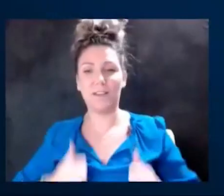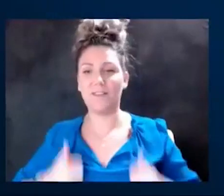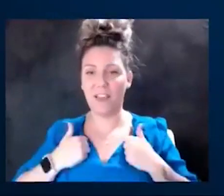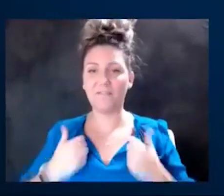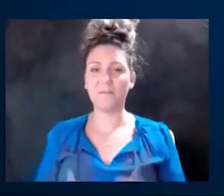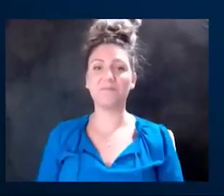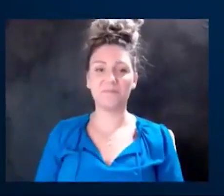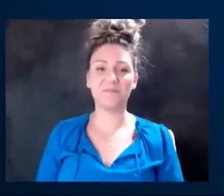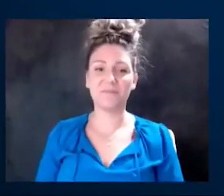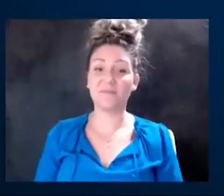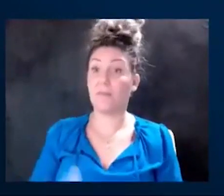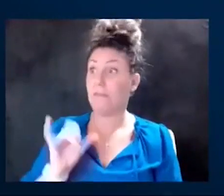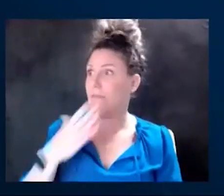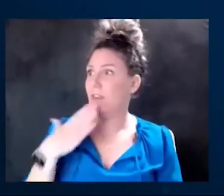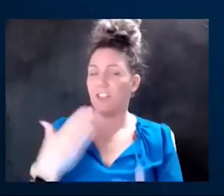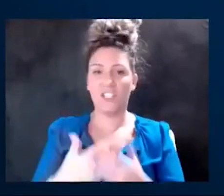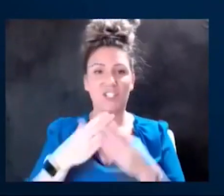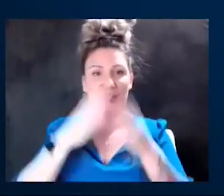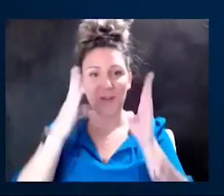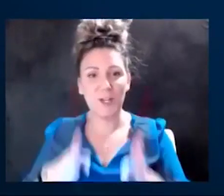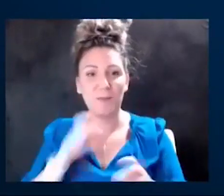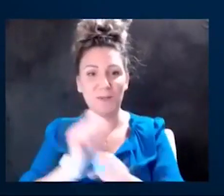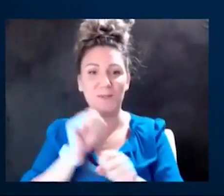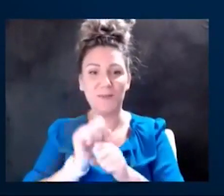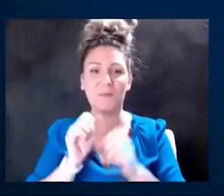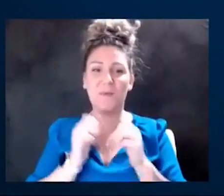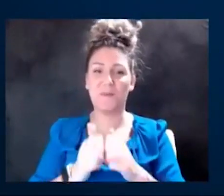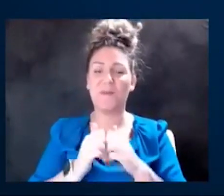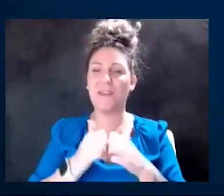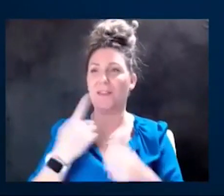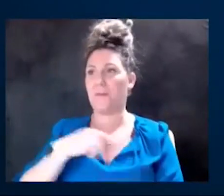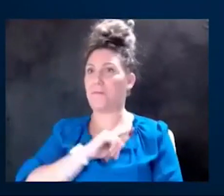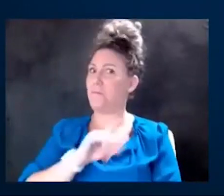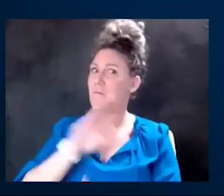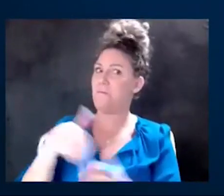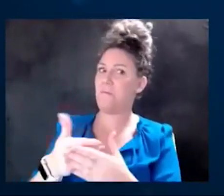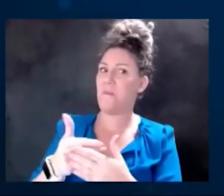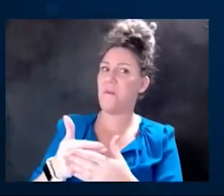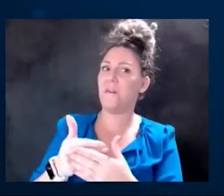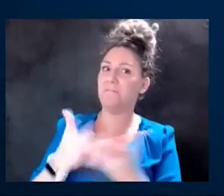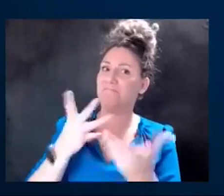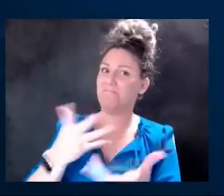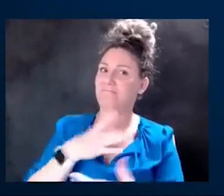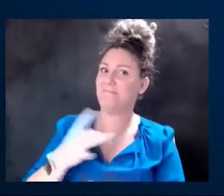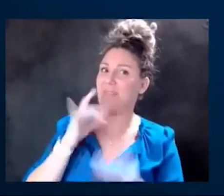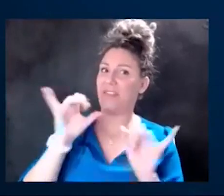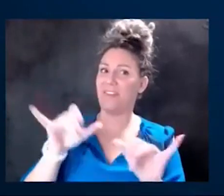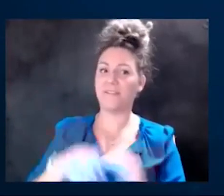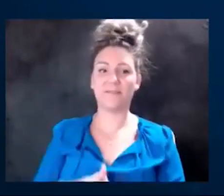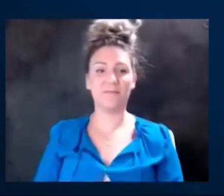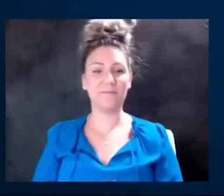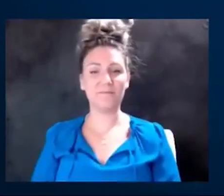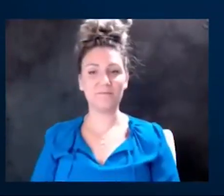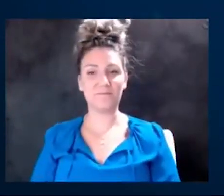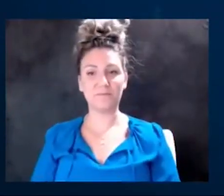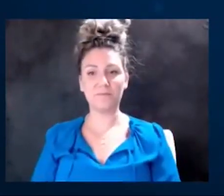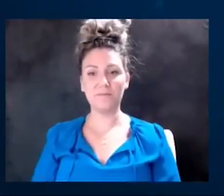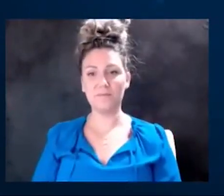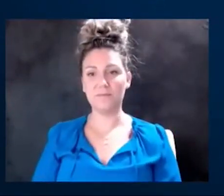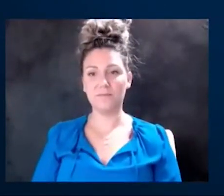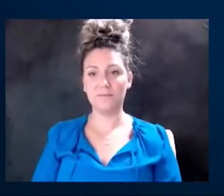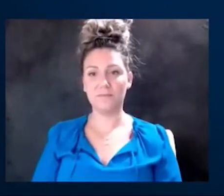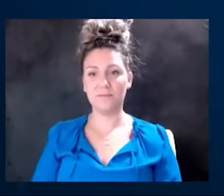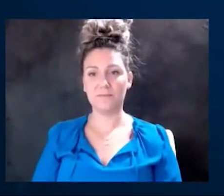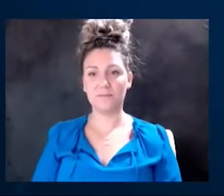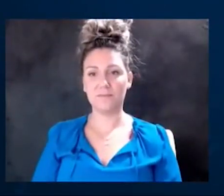good person to work with. We're all about that. And, well, we're going to go